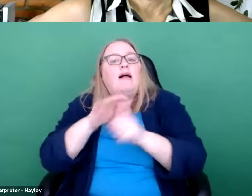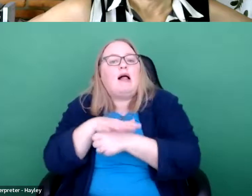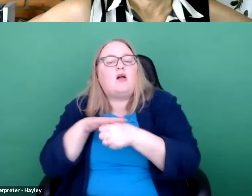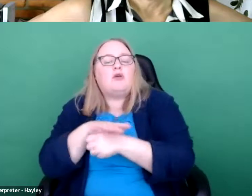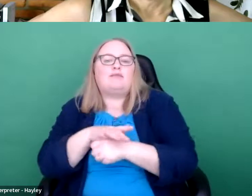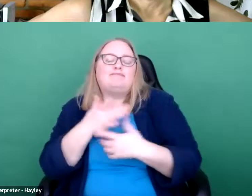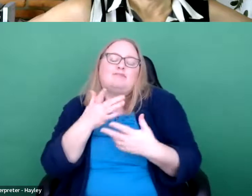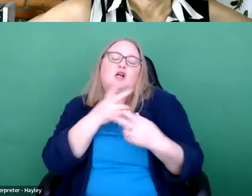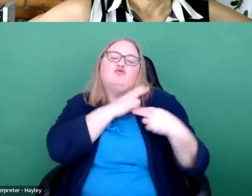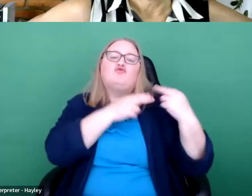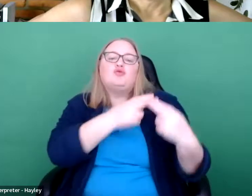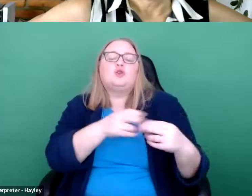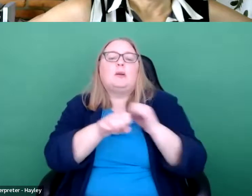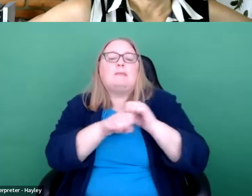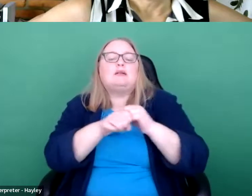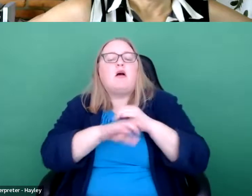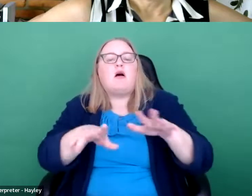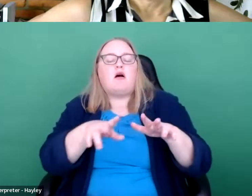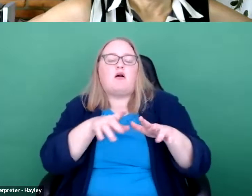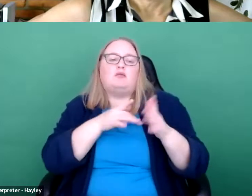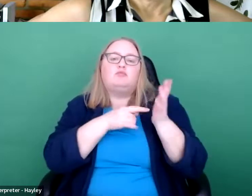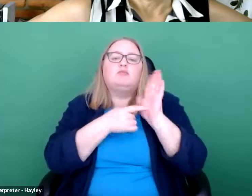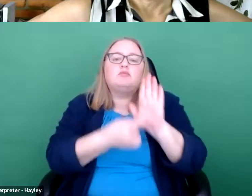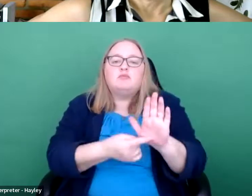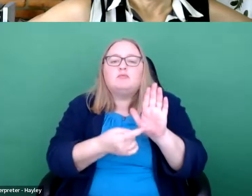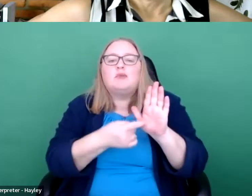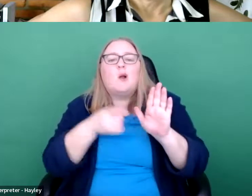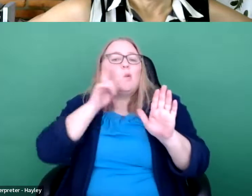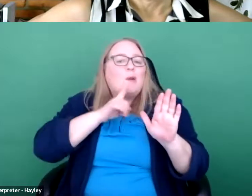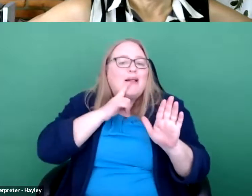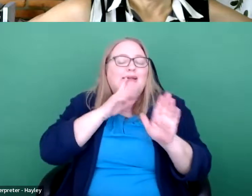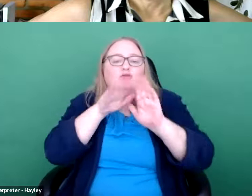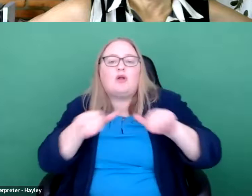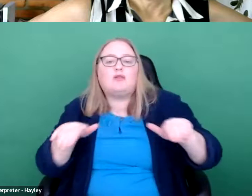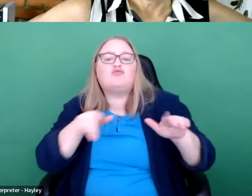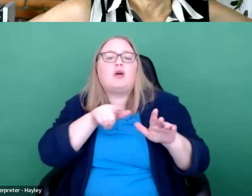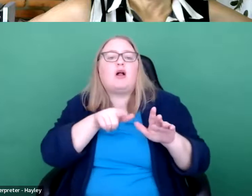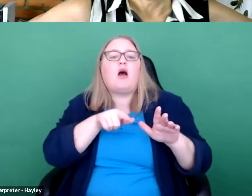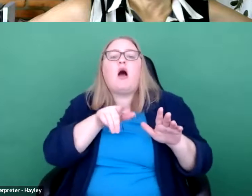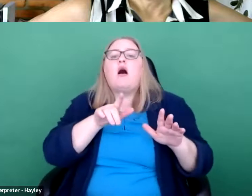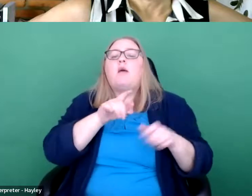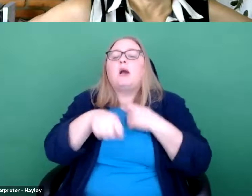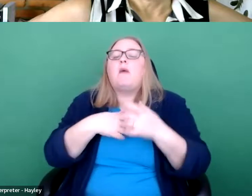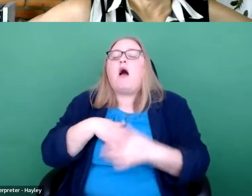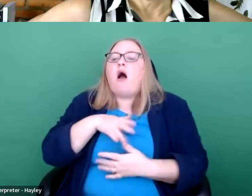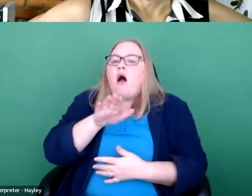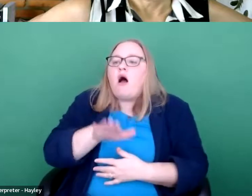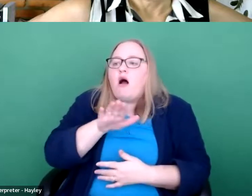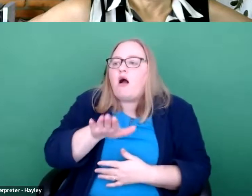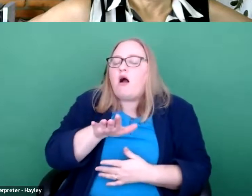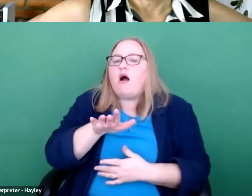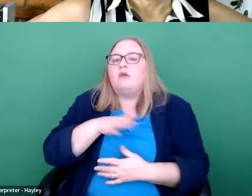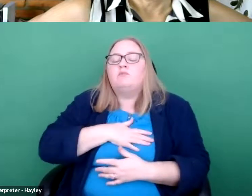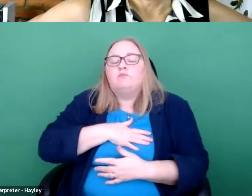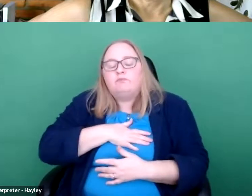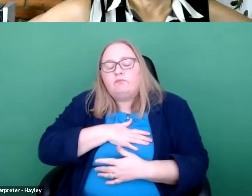not, too many young men with Kalashnikovs who are also fighting for that cause,